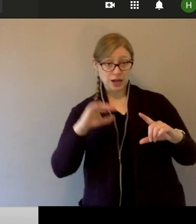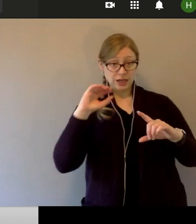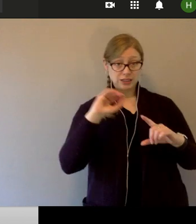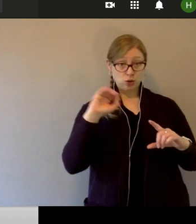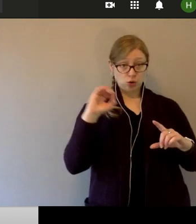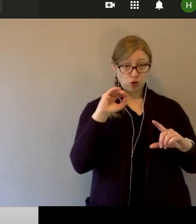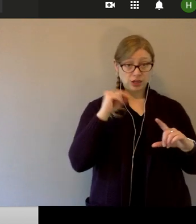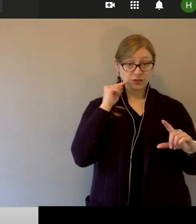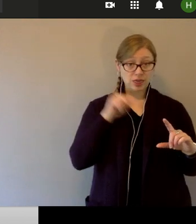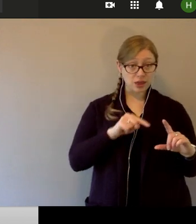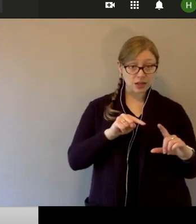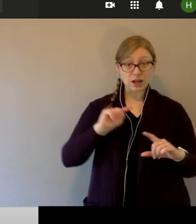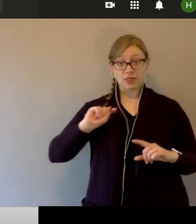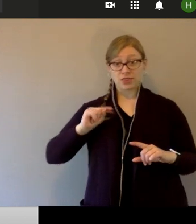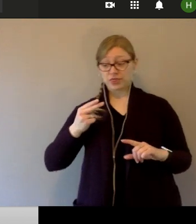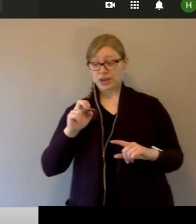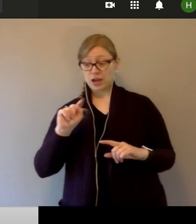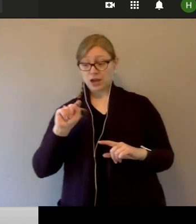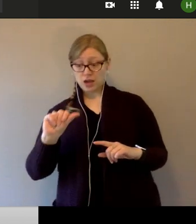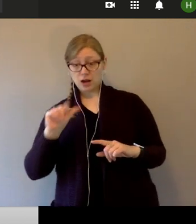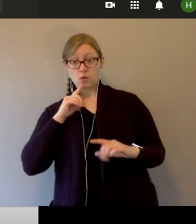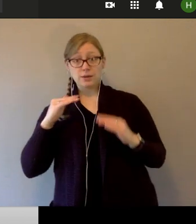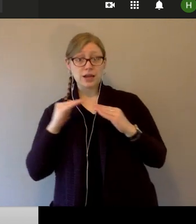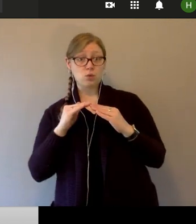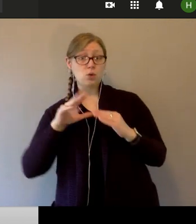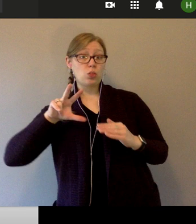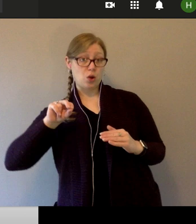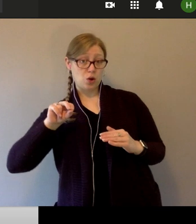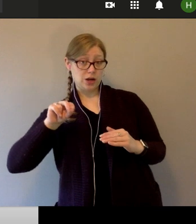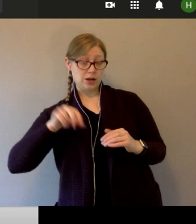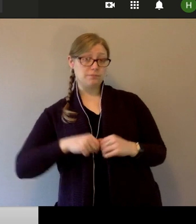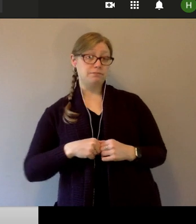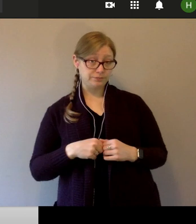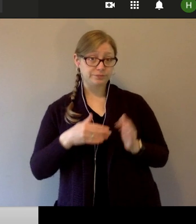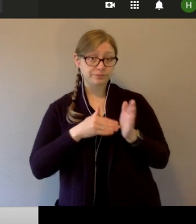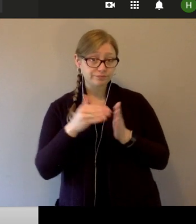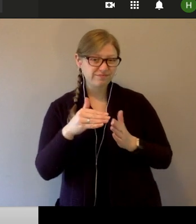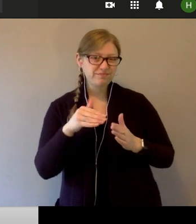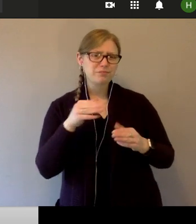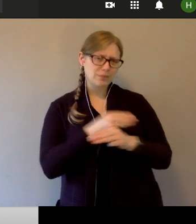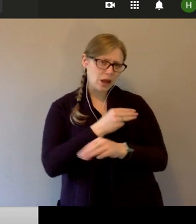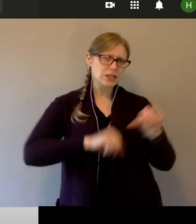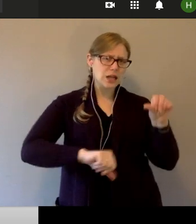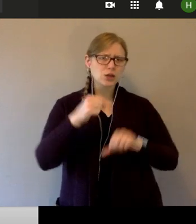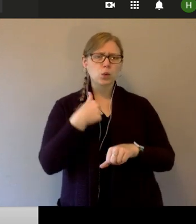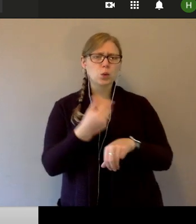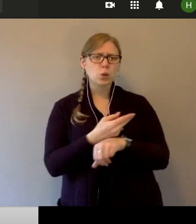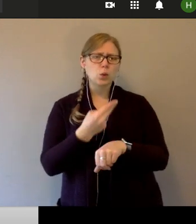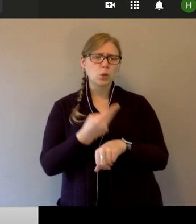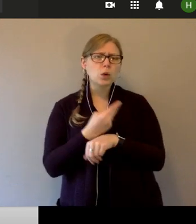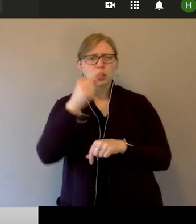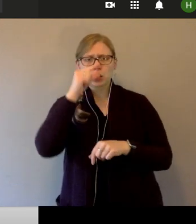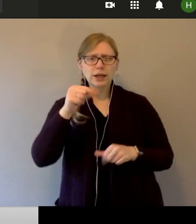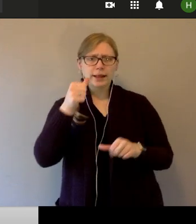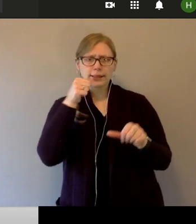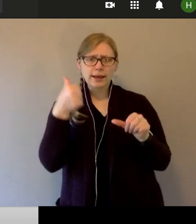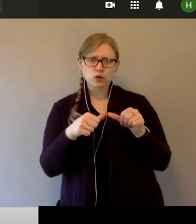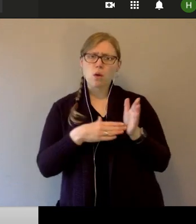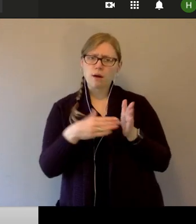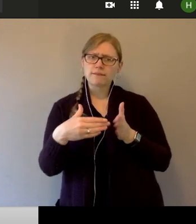often in science and math we use Greek letters for variables. So the first problem we have is we have